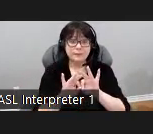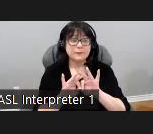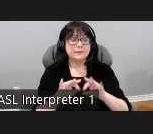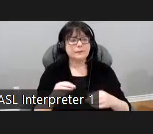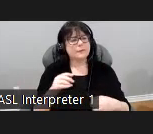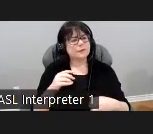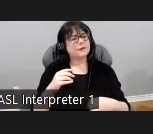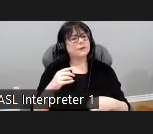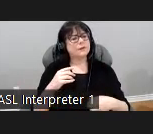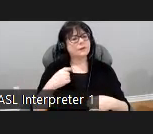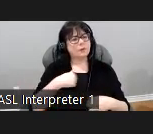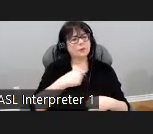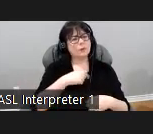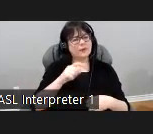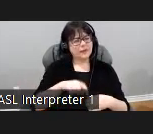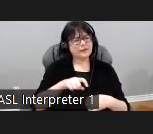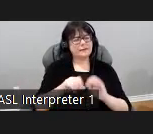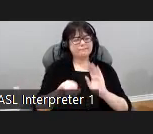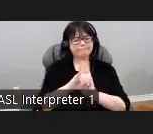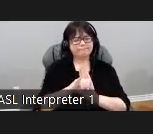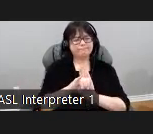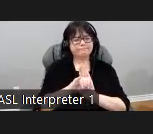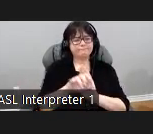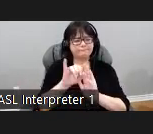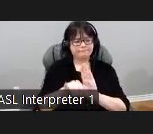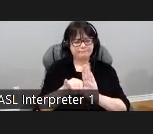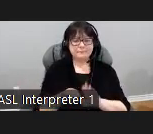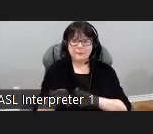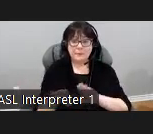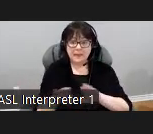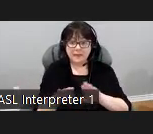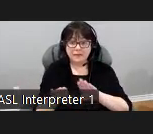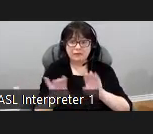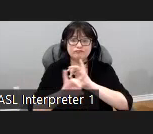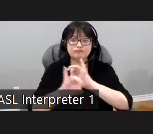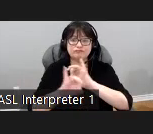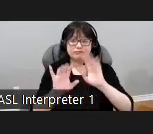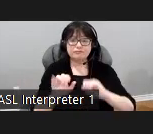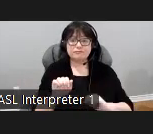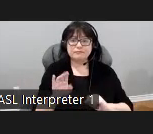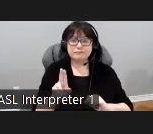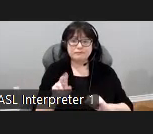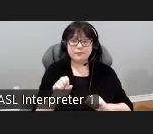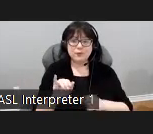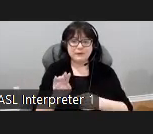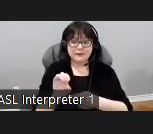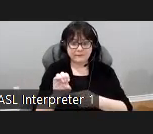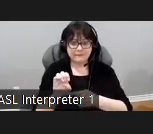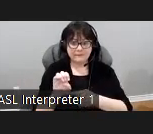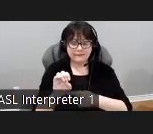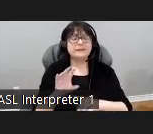abusive behavior, to name it for what it is, and to address it in that